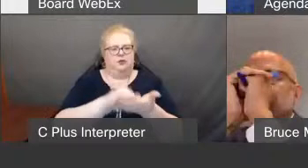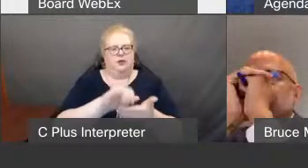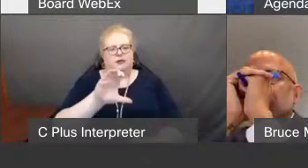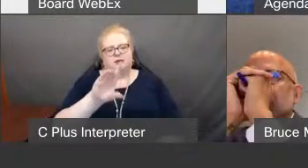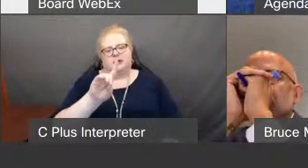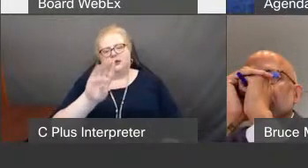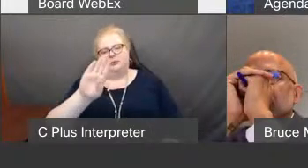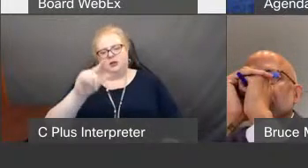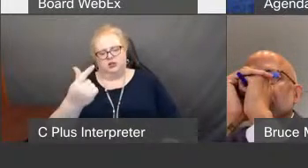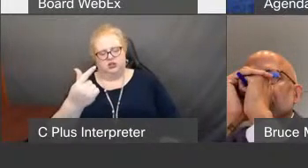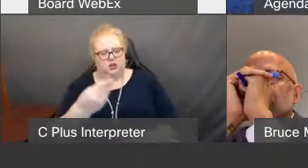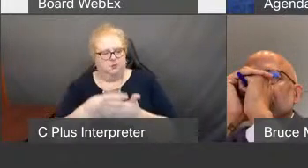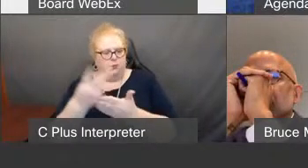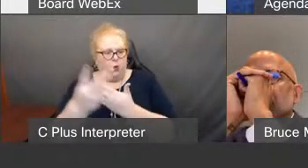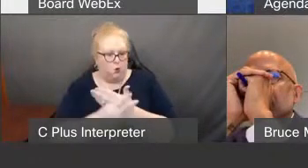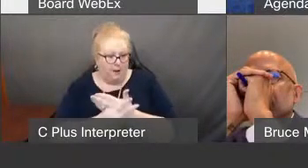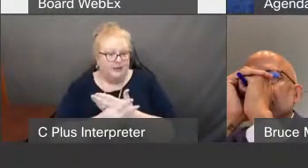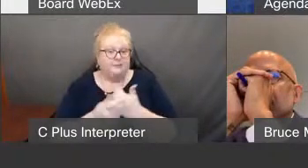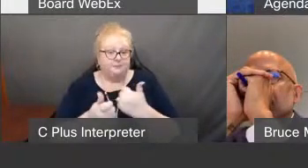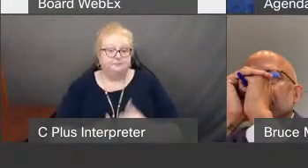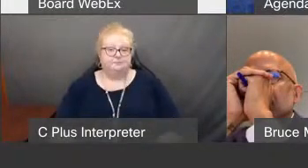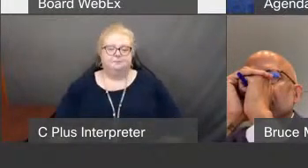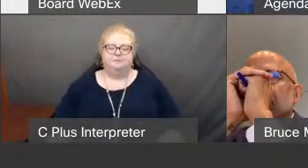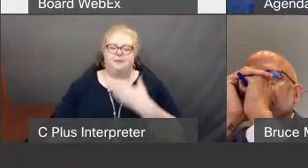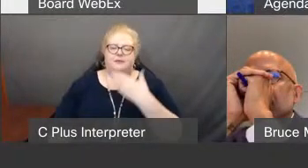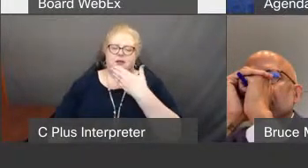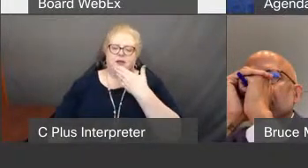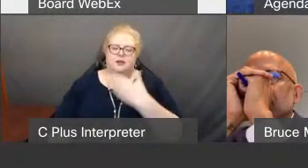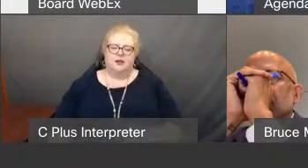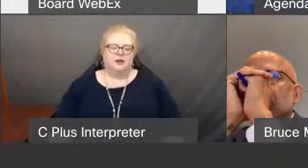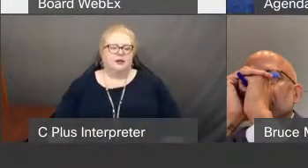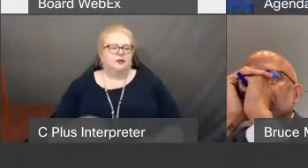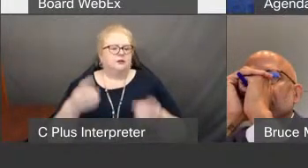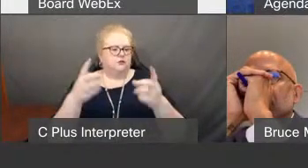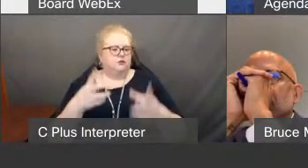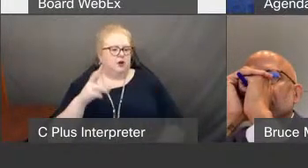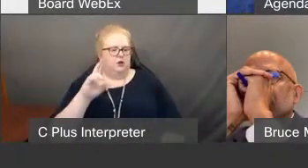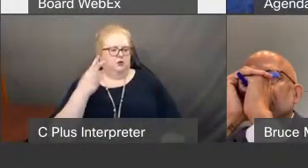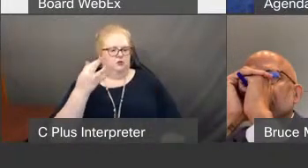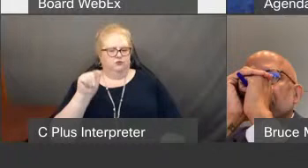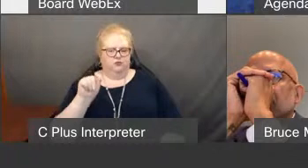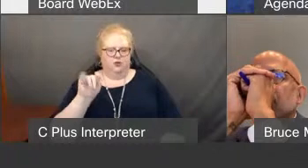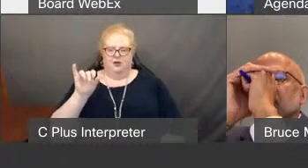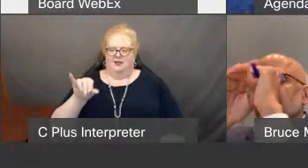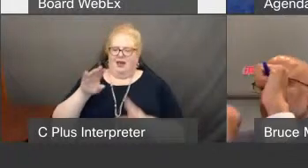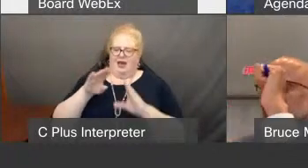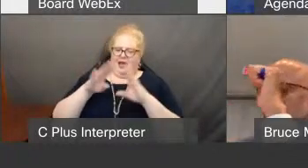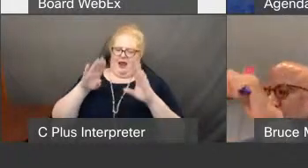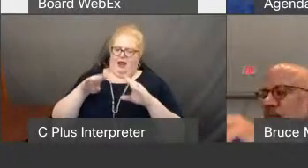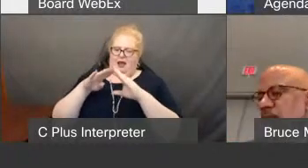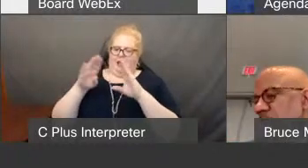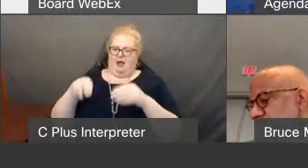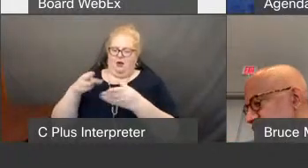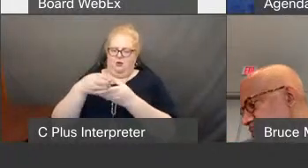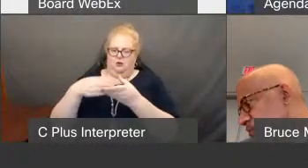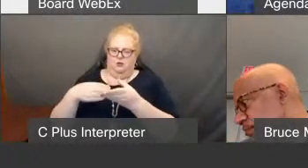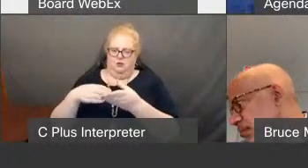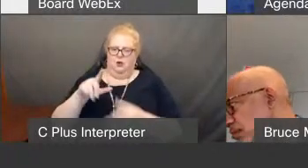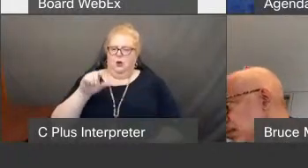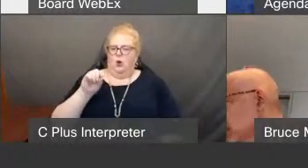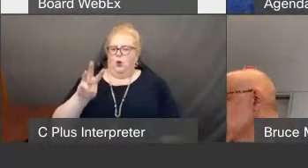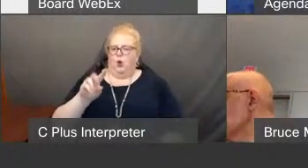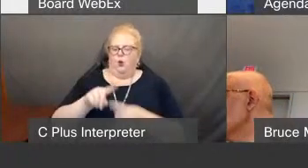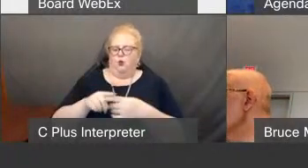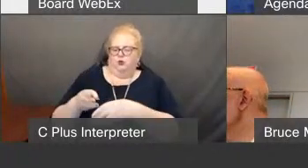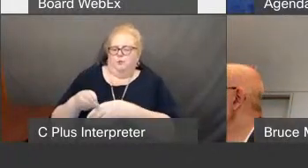much. Director Wright. I just want to piggyback on that housing component. In low to moderate income areas